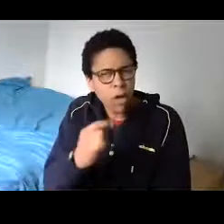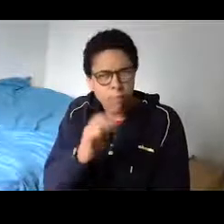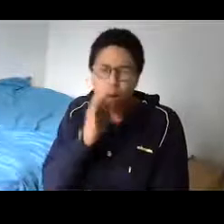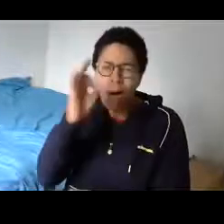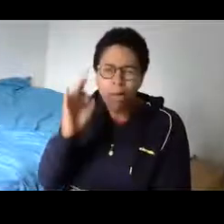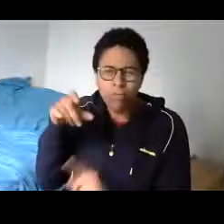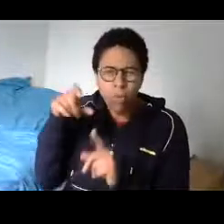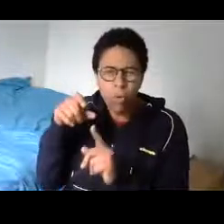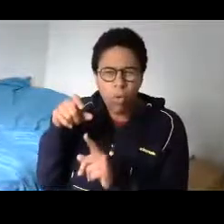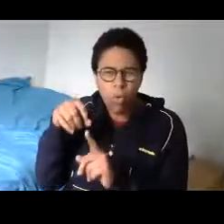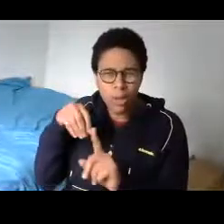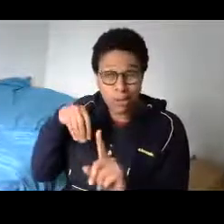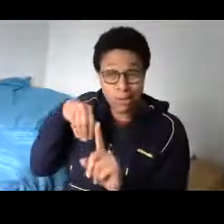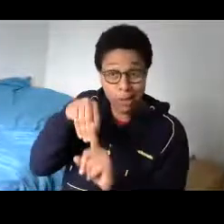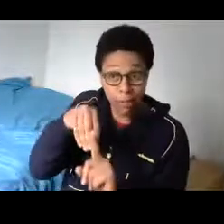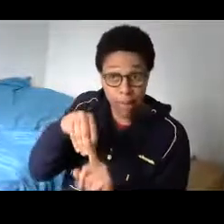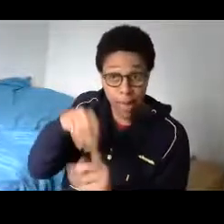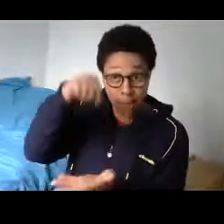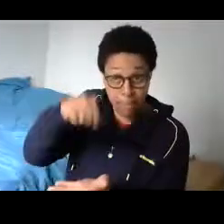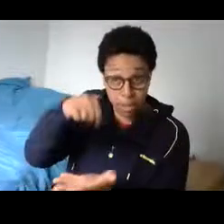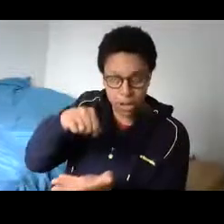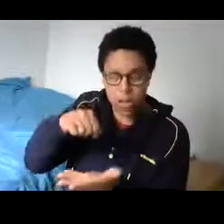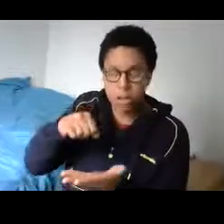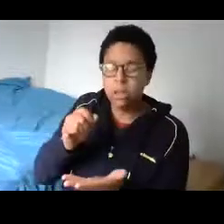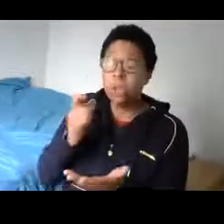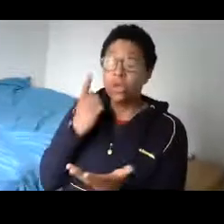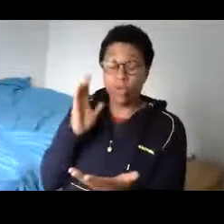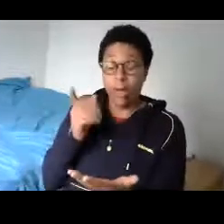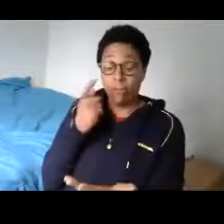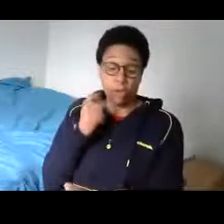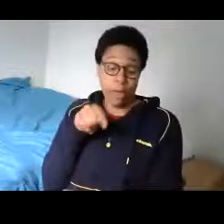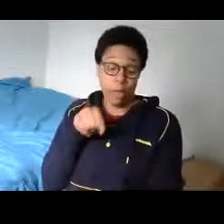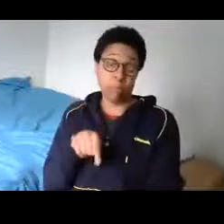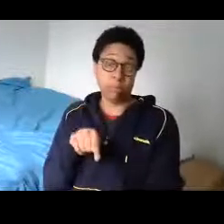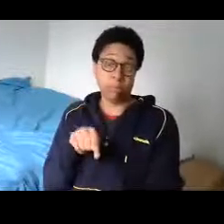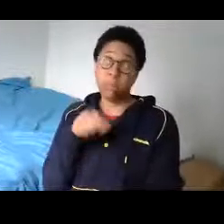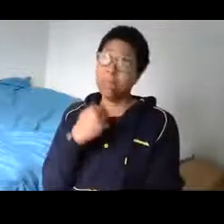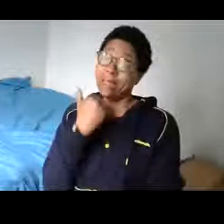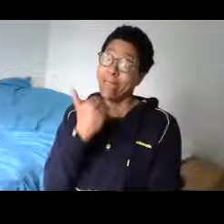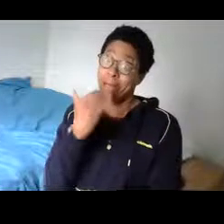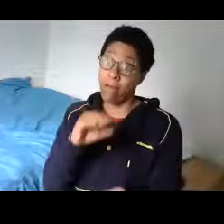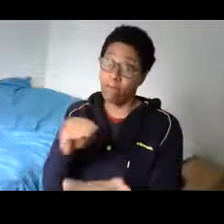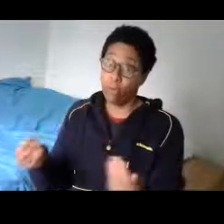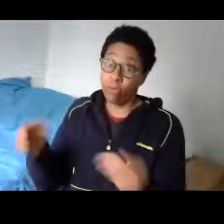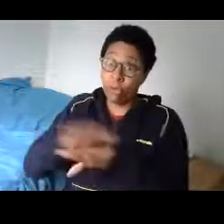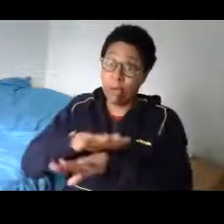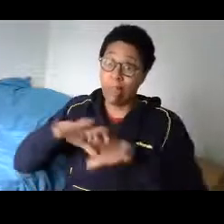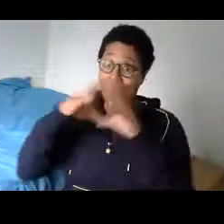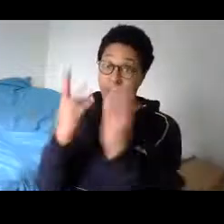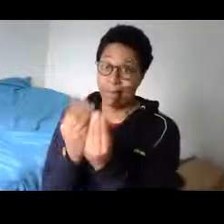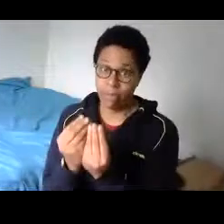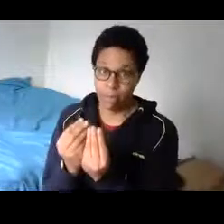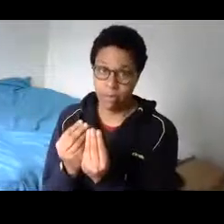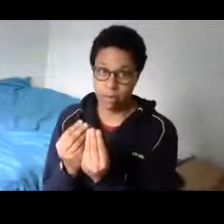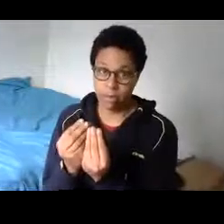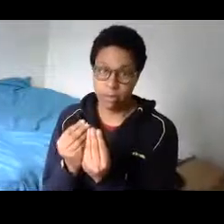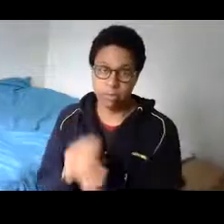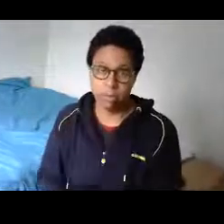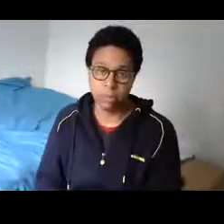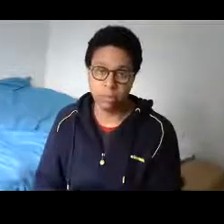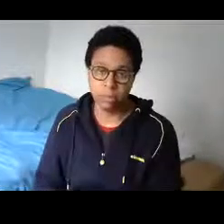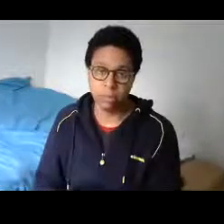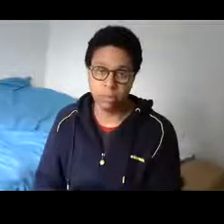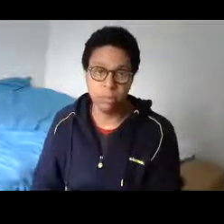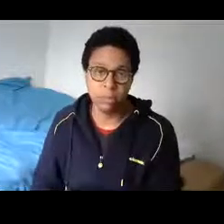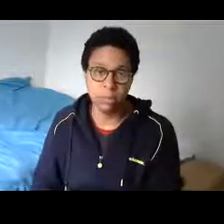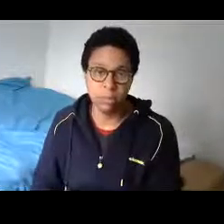Then direct payment could be given as prepaid card, that basically some kind of like, well, it